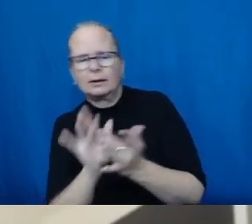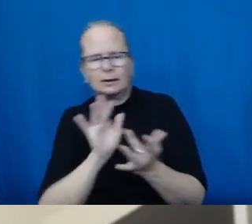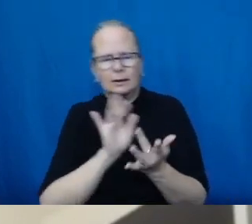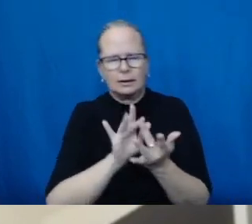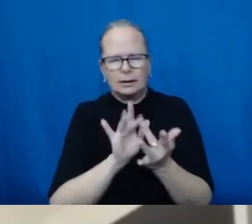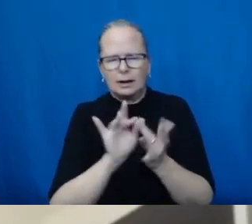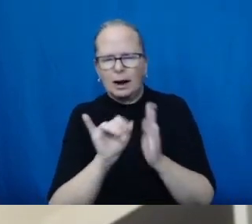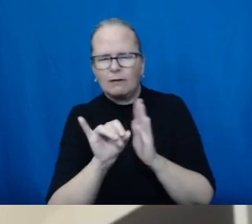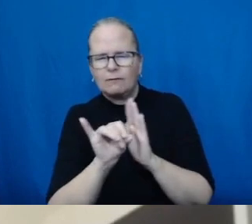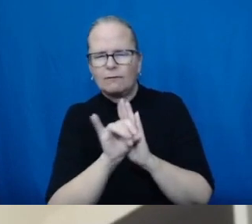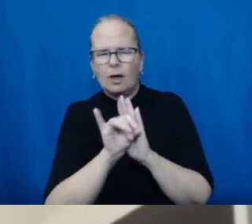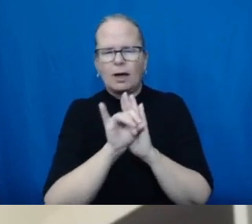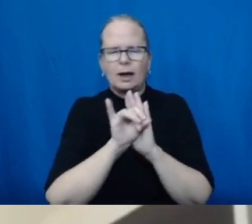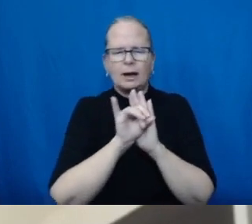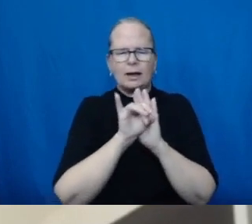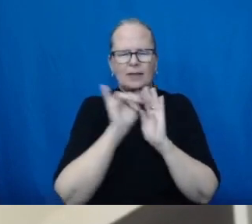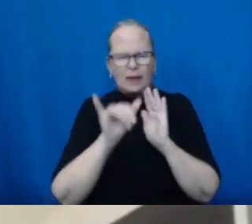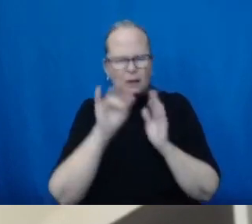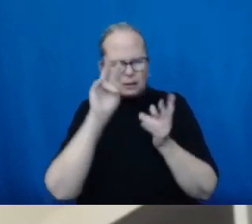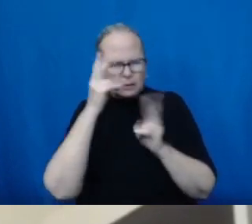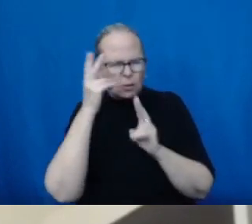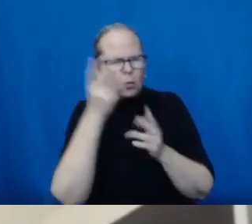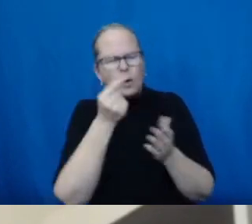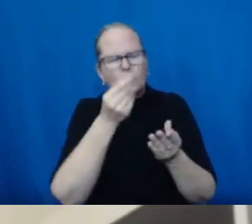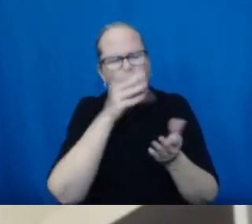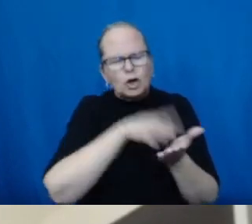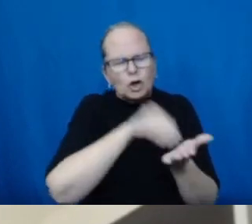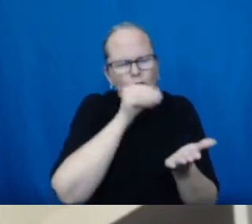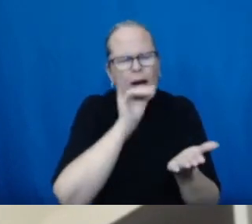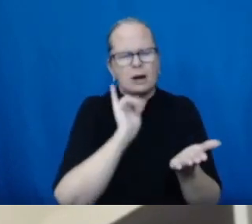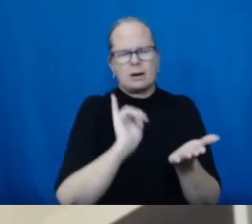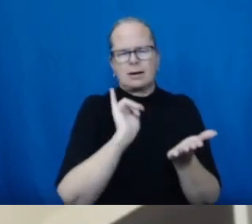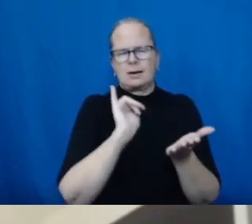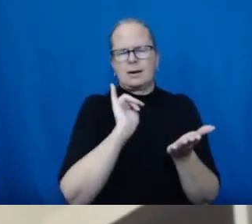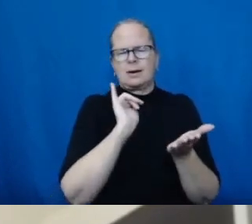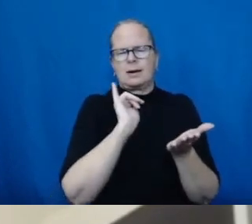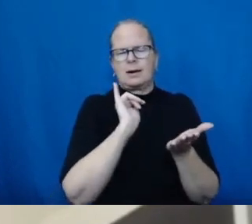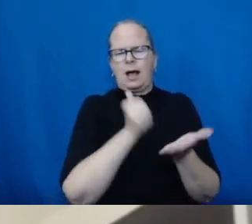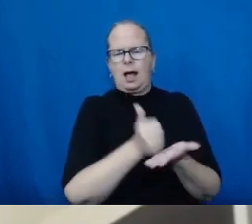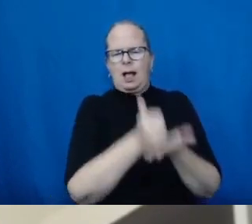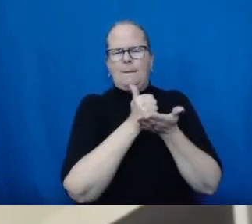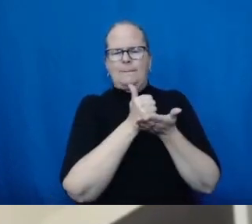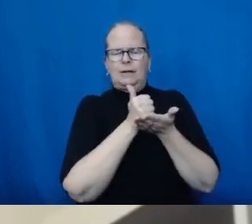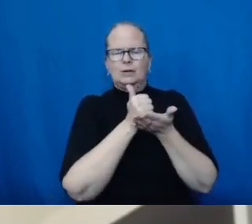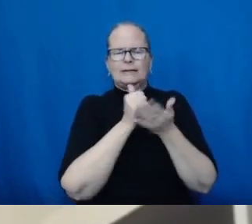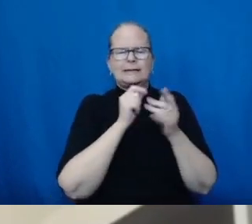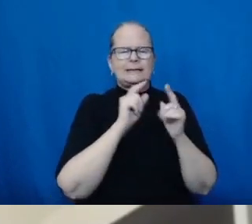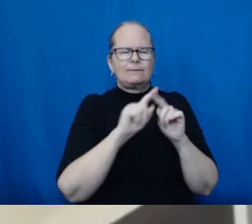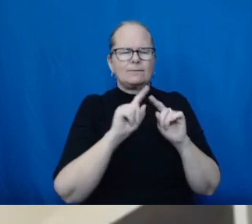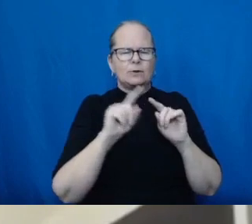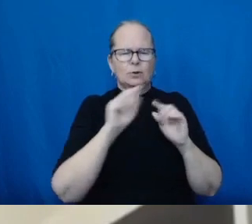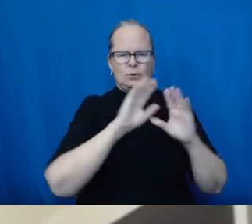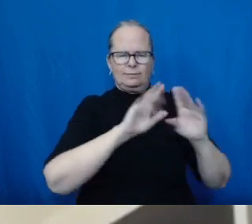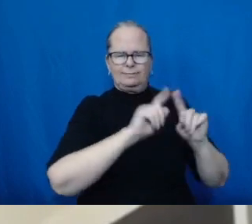so many different types and categories of misinformation, we can't take the same approach to all of those types to combat it.